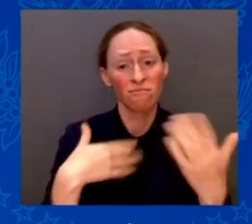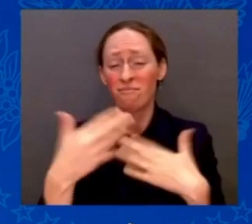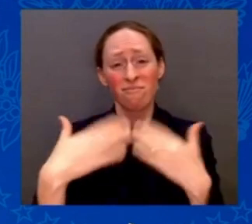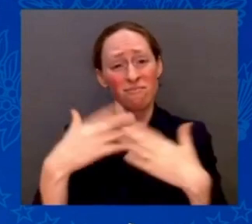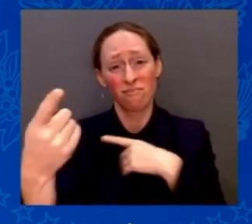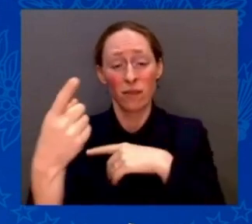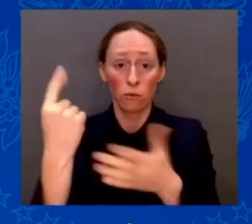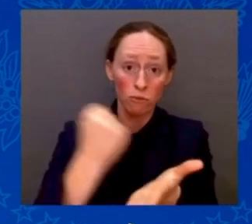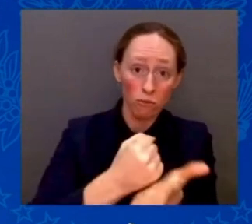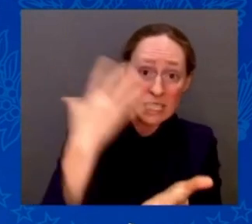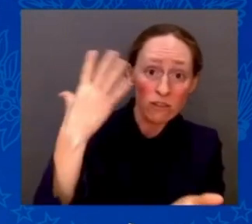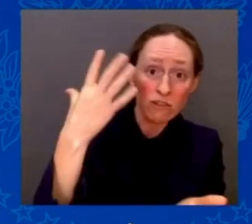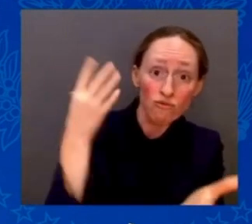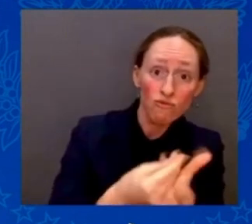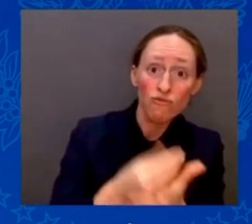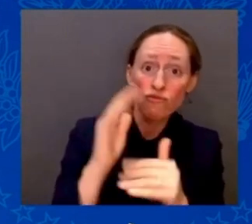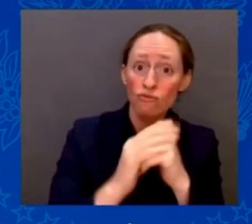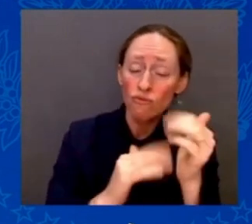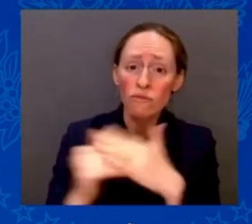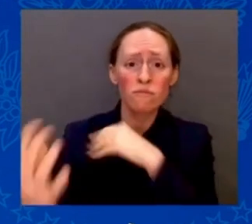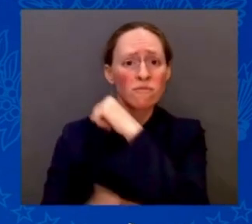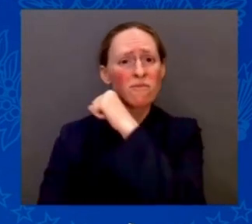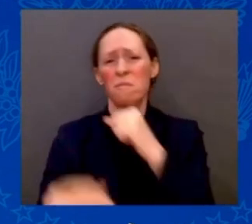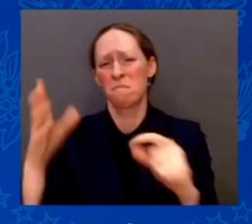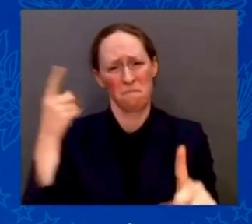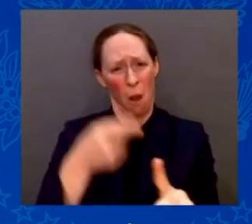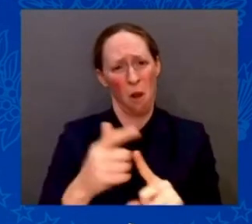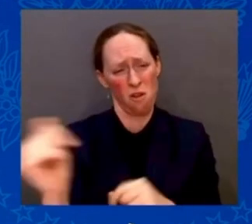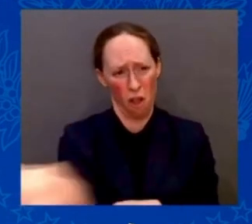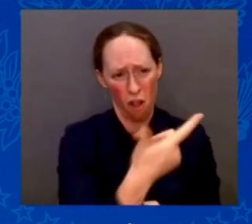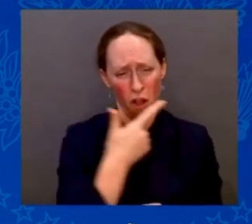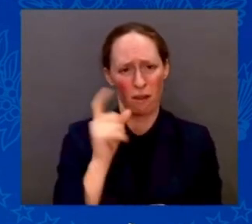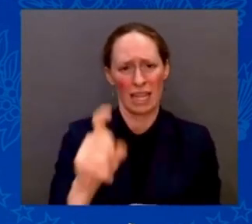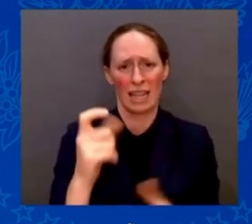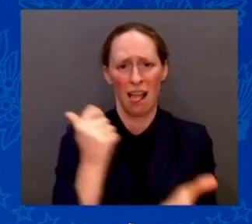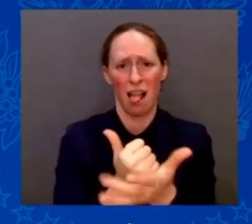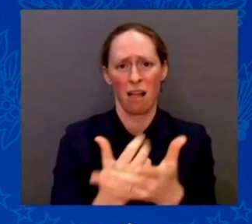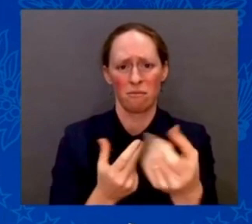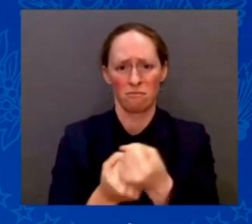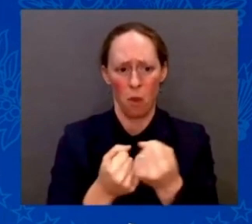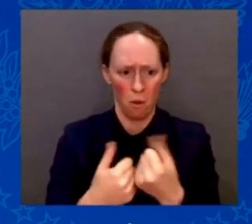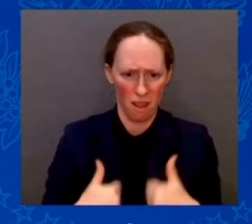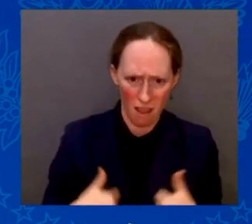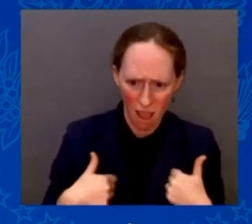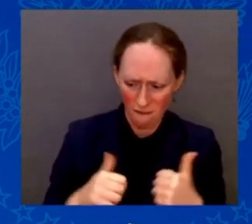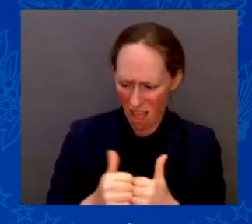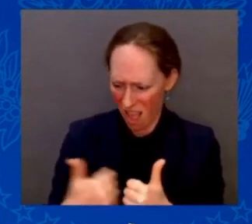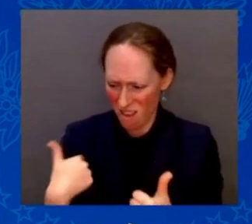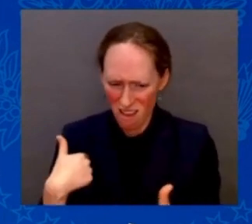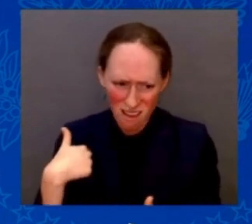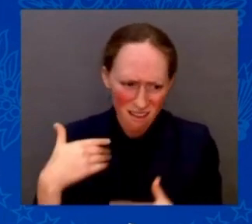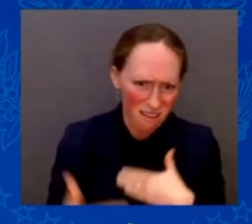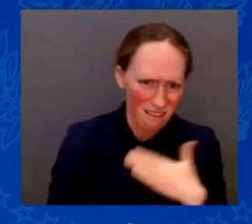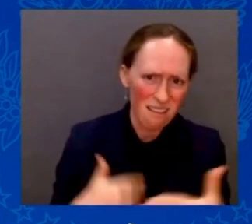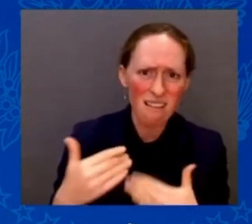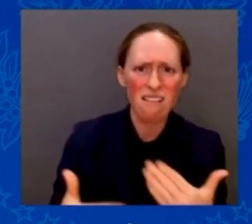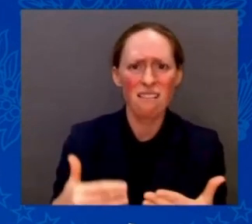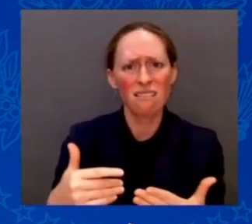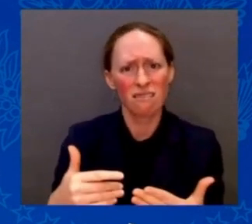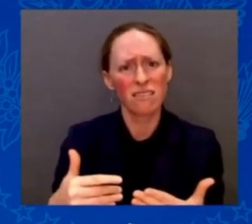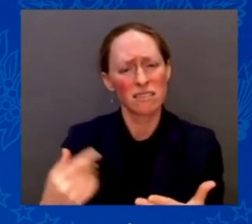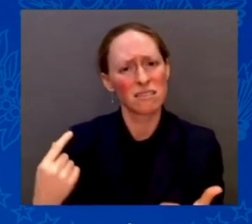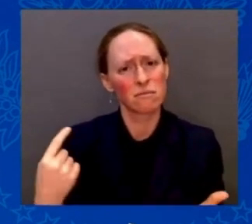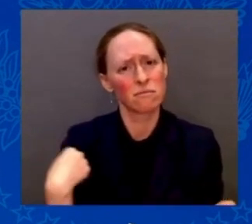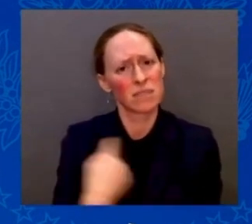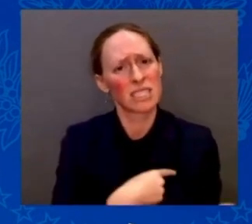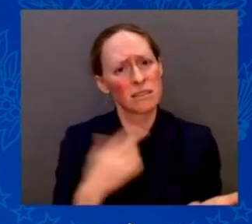this? Well, Jill and I saw the devastation in Maui firsthand. And I want to thank Governor Josh Green, who's